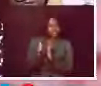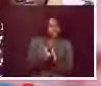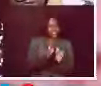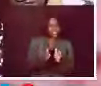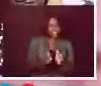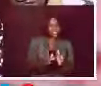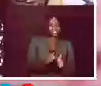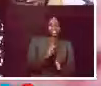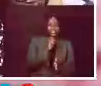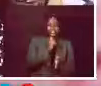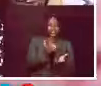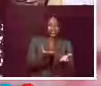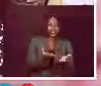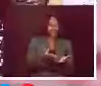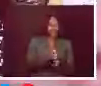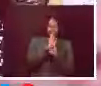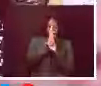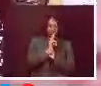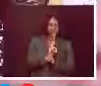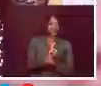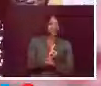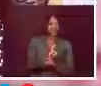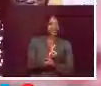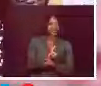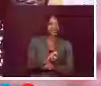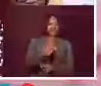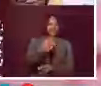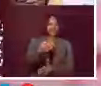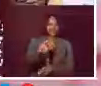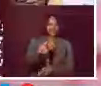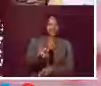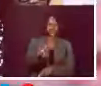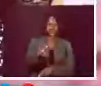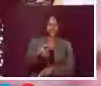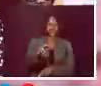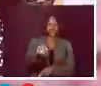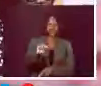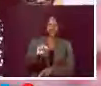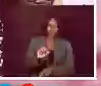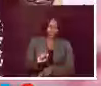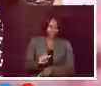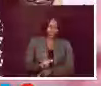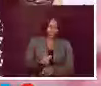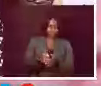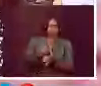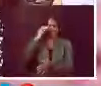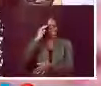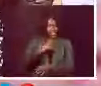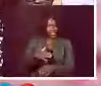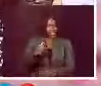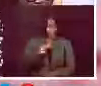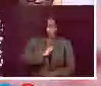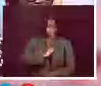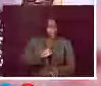want Honorable Kwame Agoja to go and remove him. Mr. Speaker, I did the